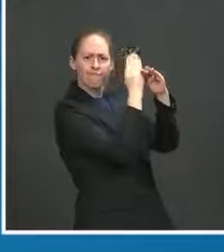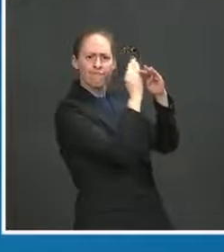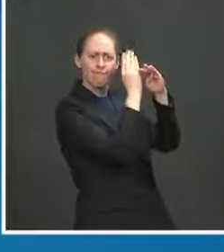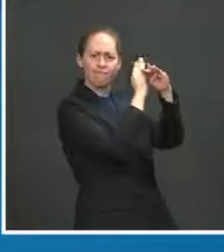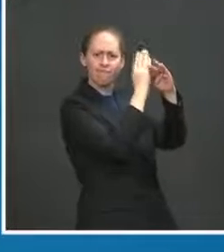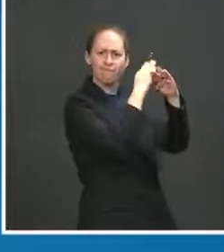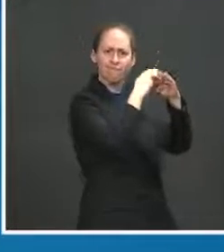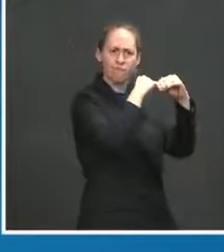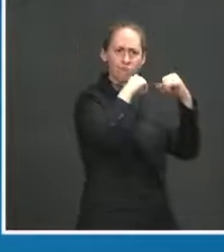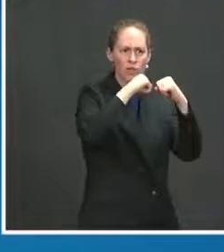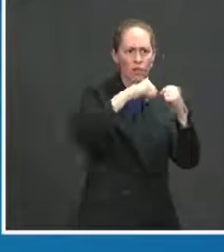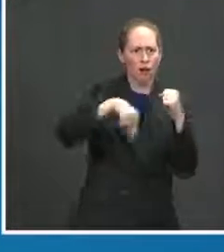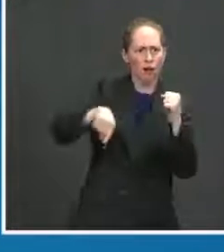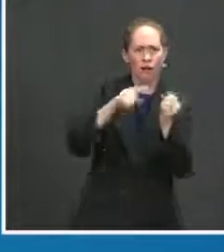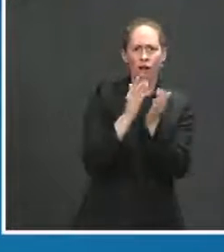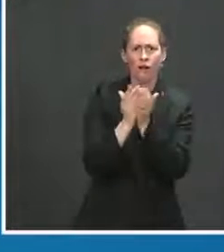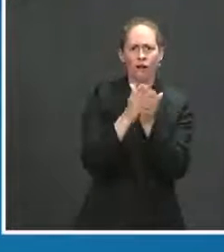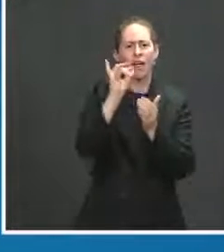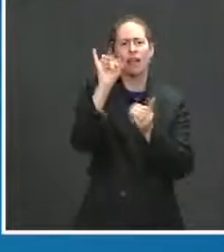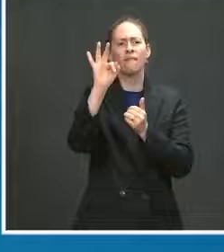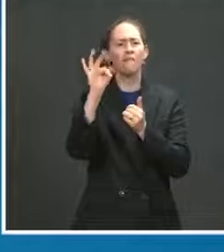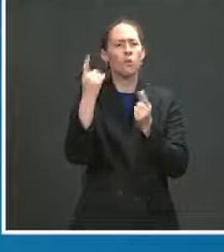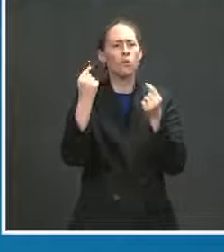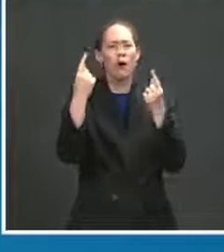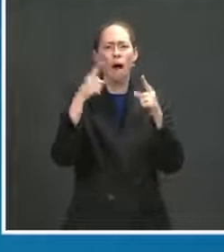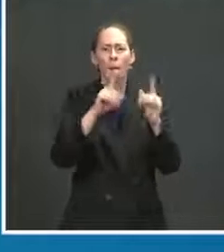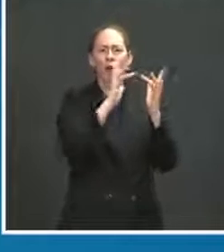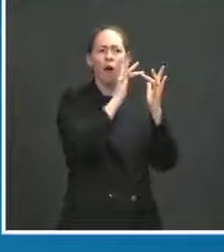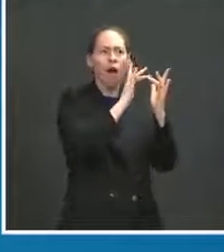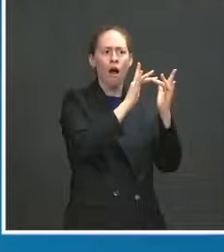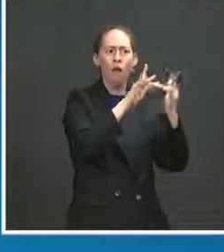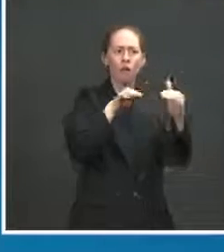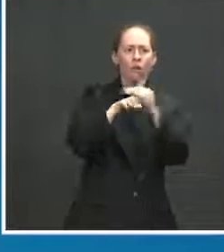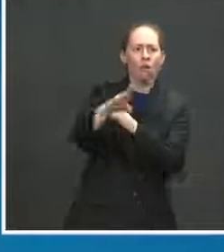attacks? And they told me, you know, it's pretty simple.